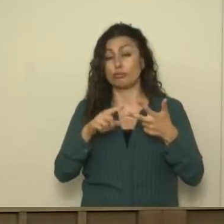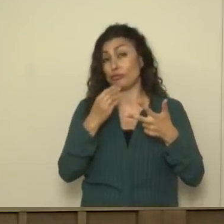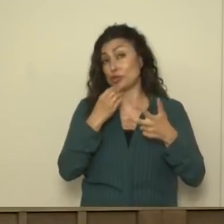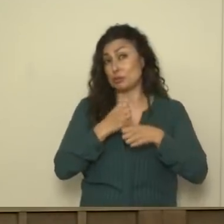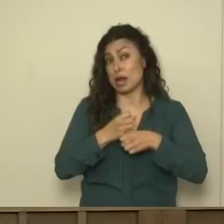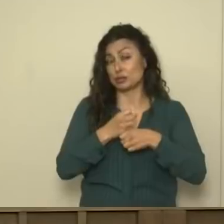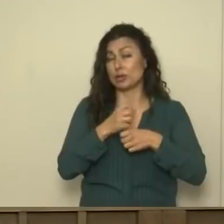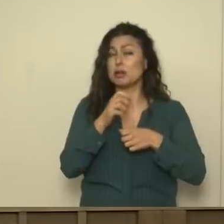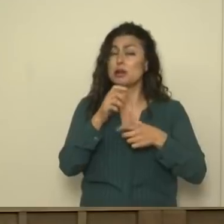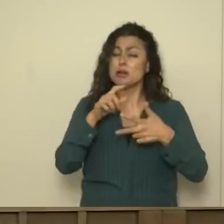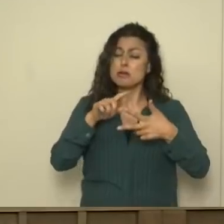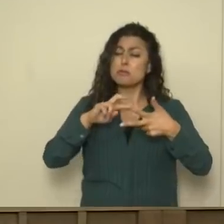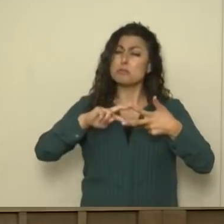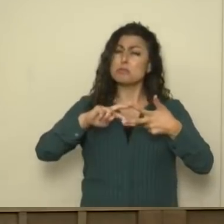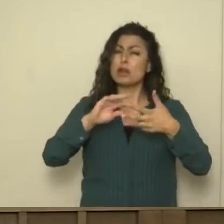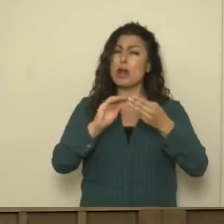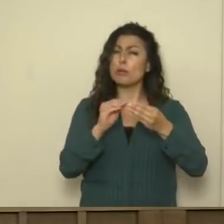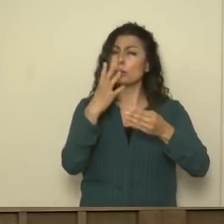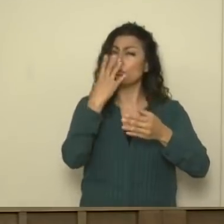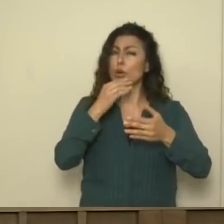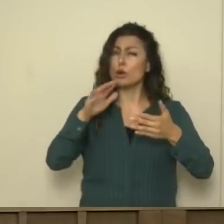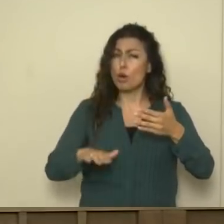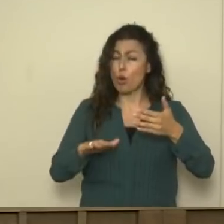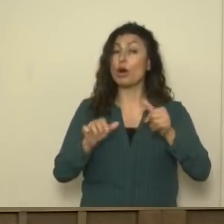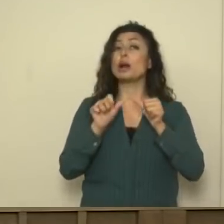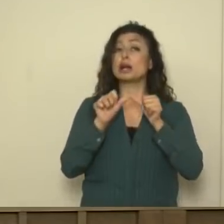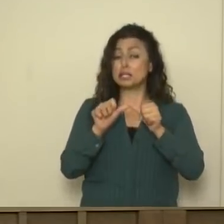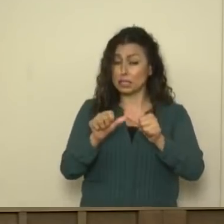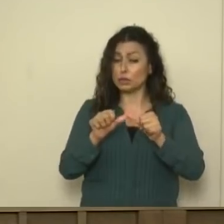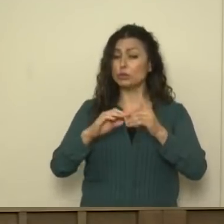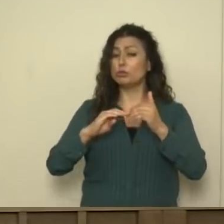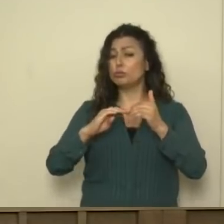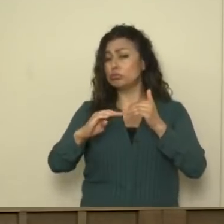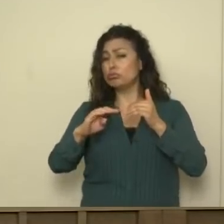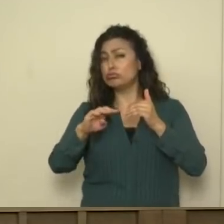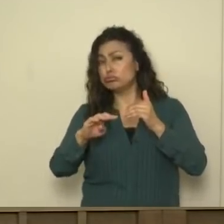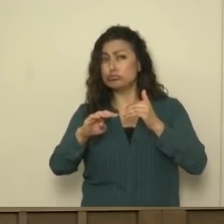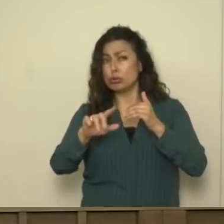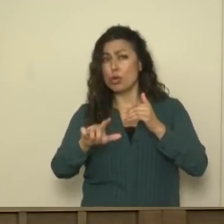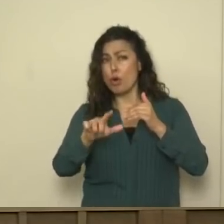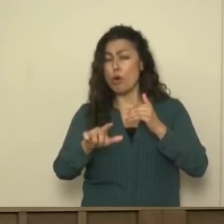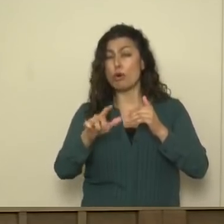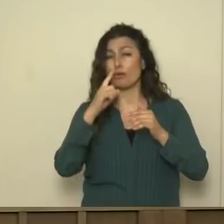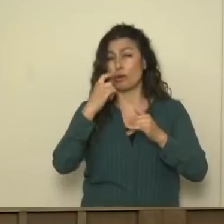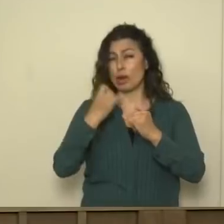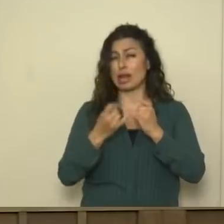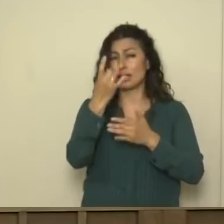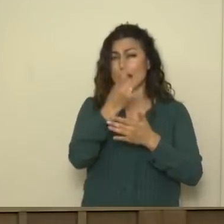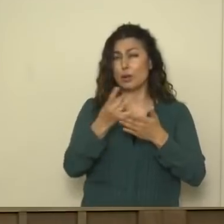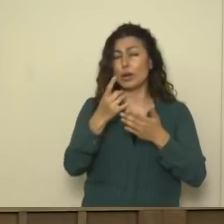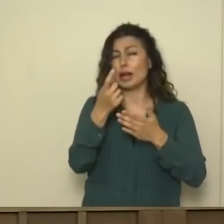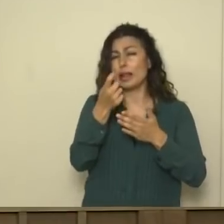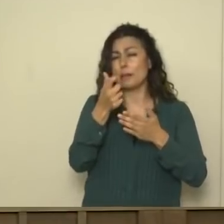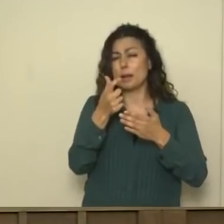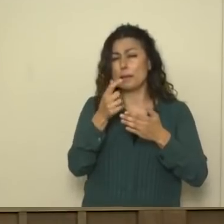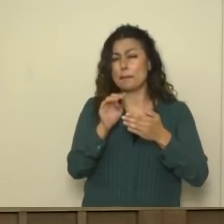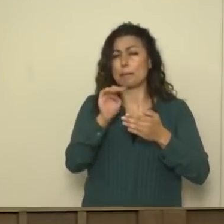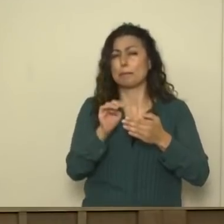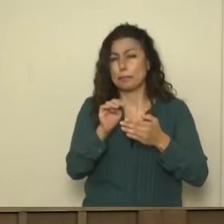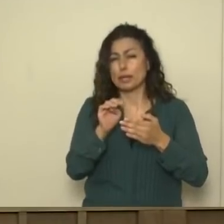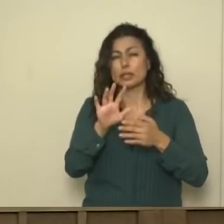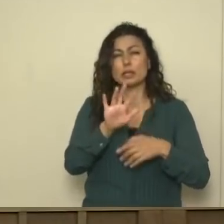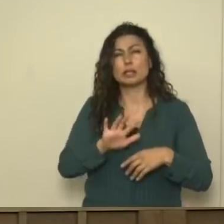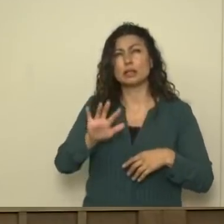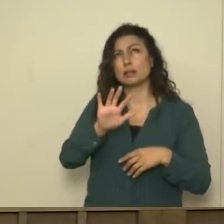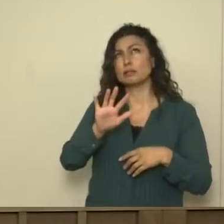which started out fairly low and have remained very low over the past 8 weeks. There was a blip in our data around